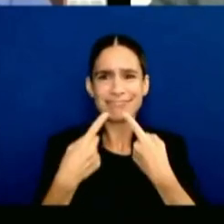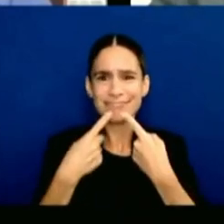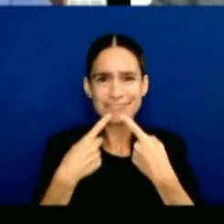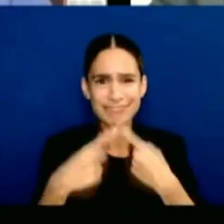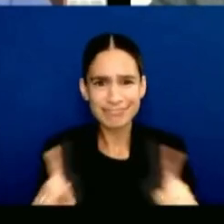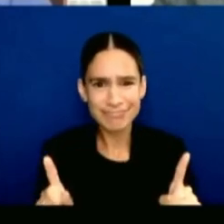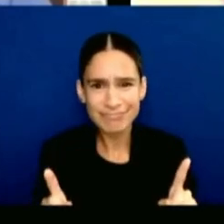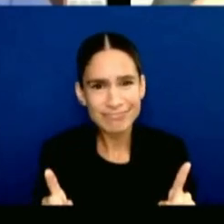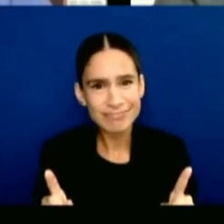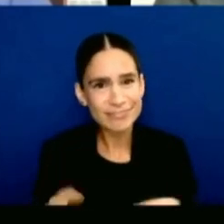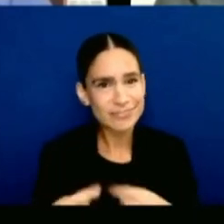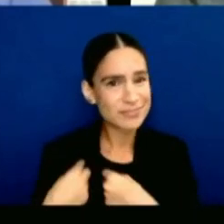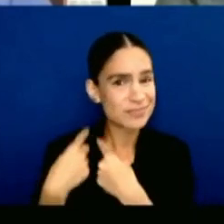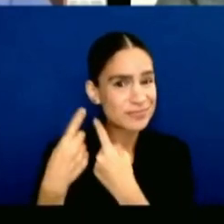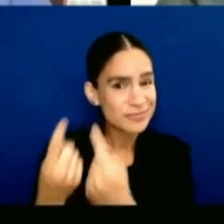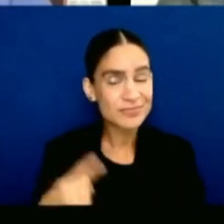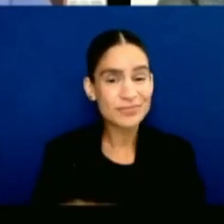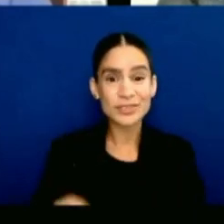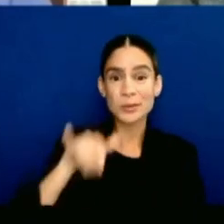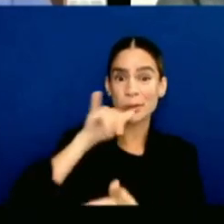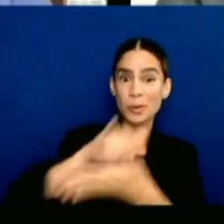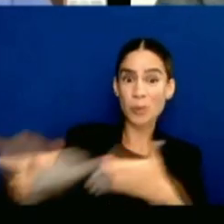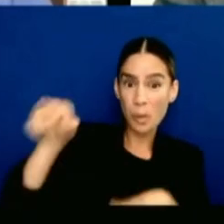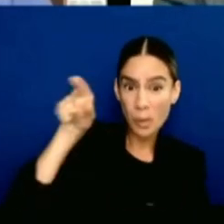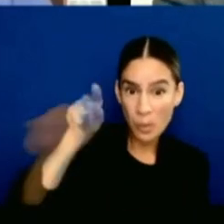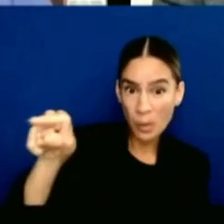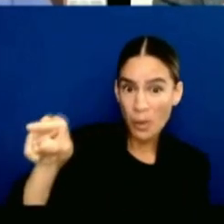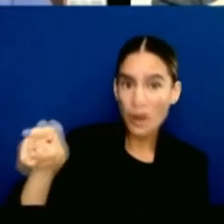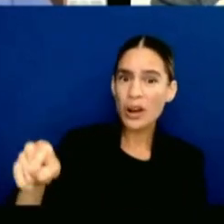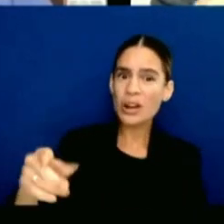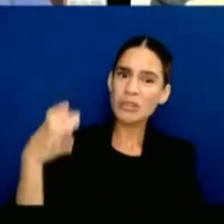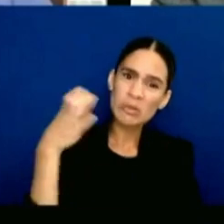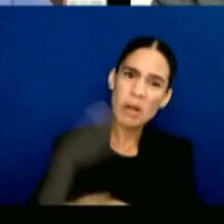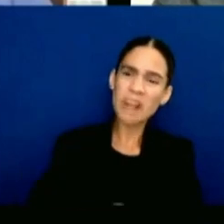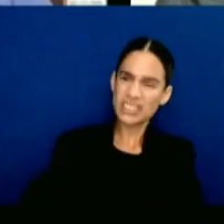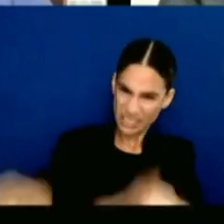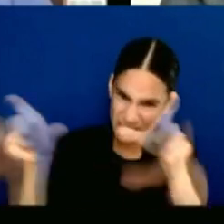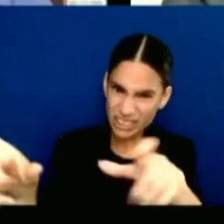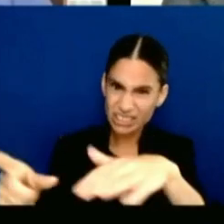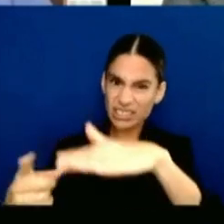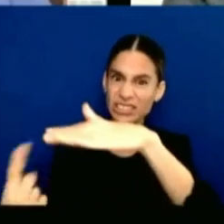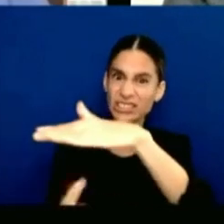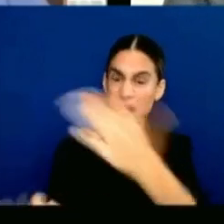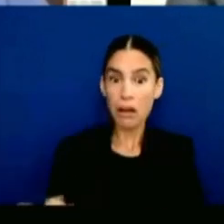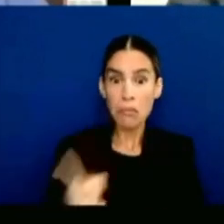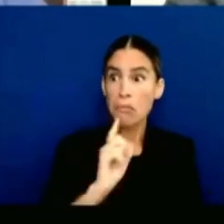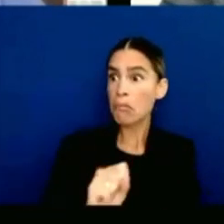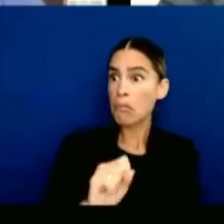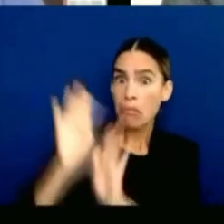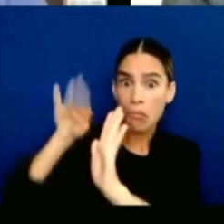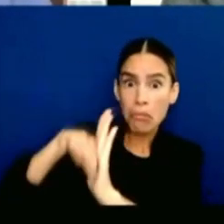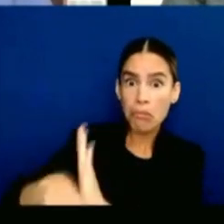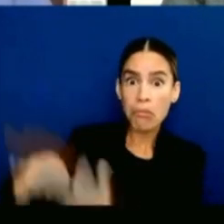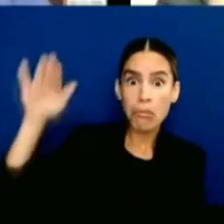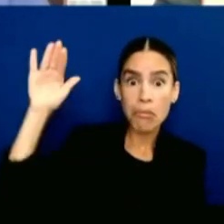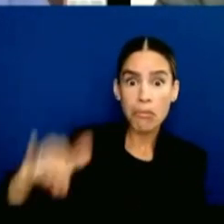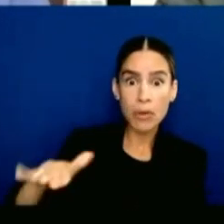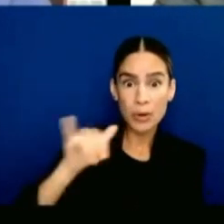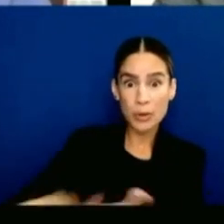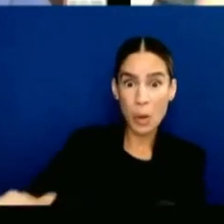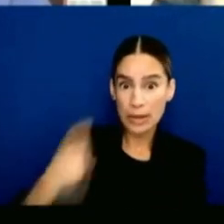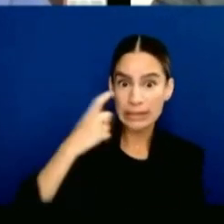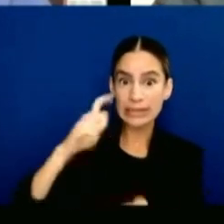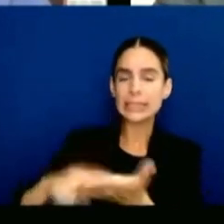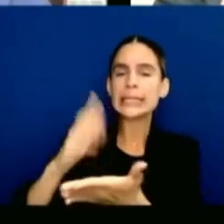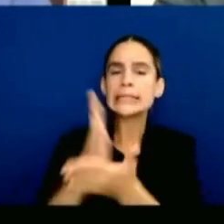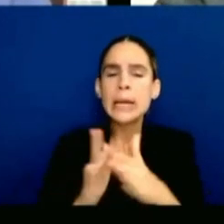way down. What they're focusing on right now, as they see the little blips come up, they've got to be able to do just what you said: